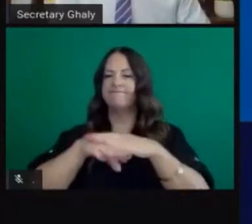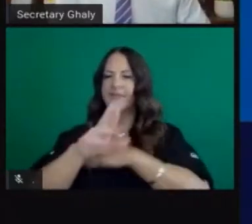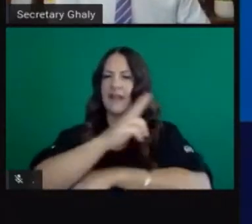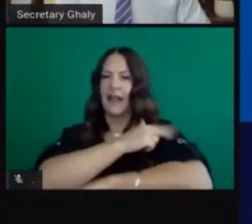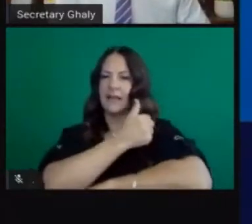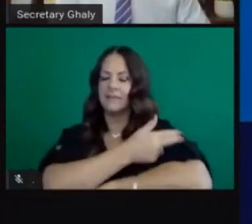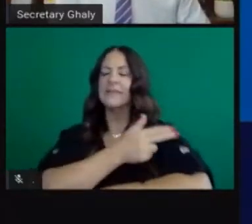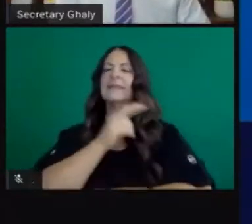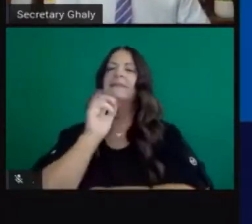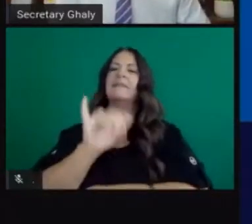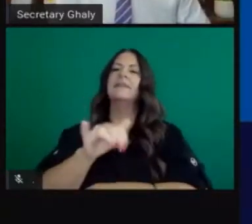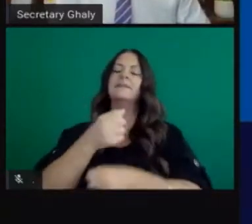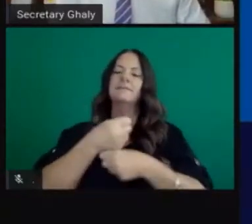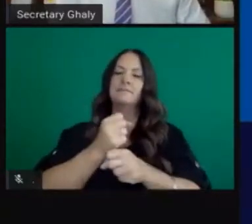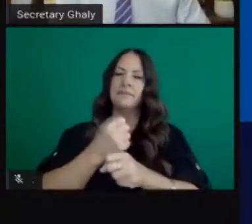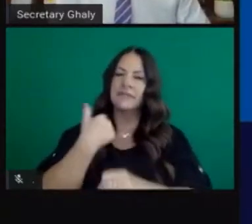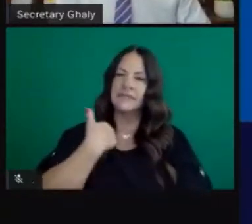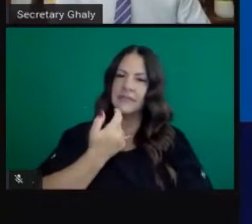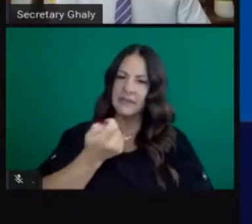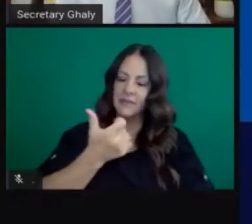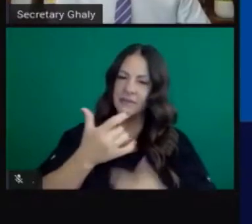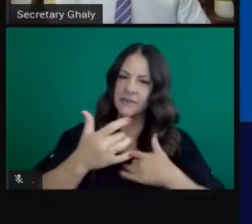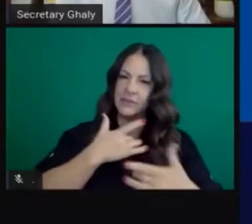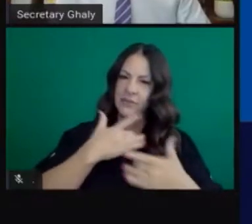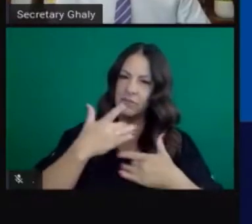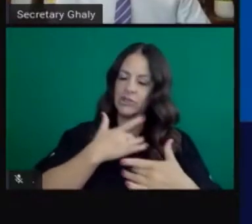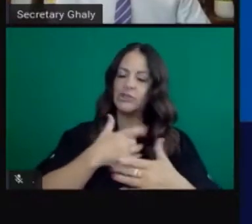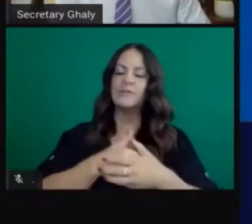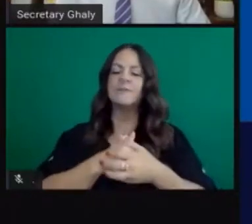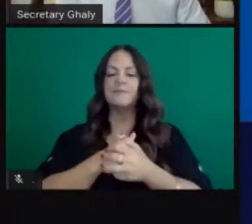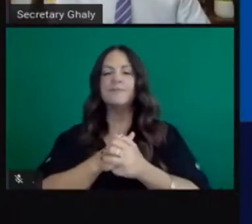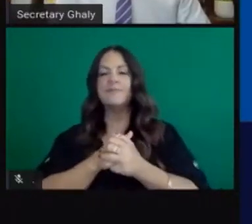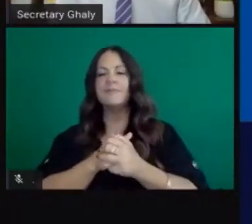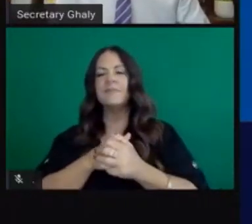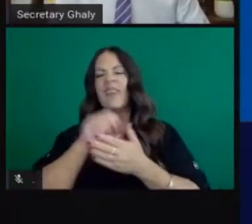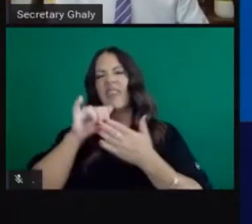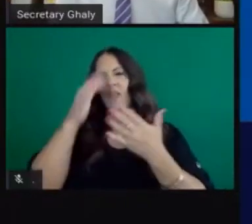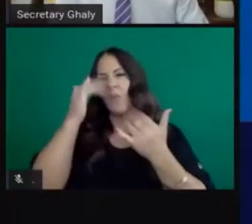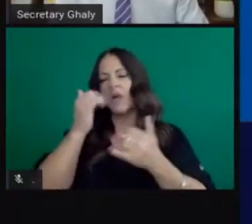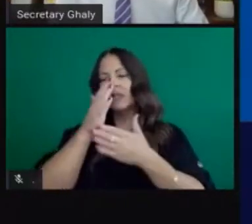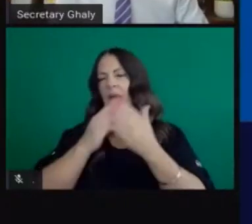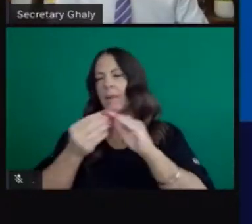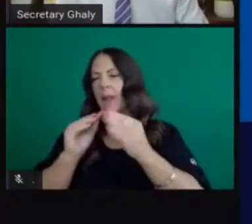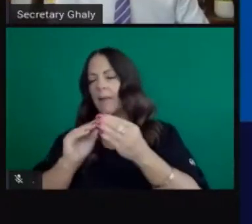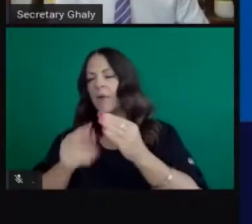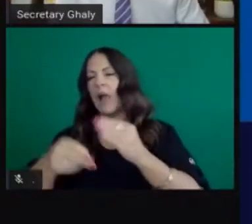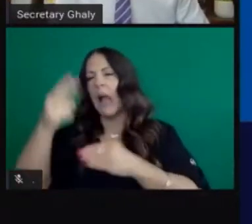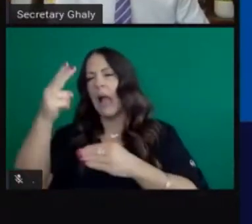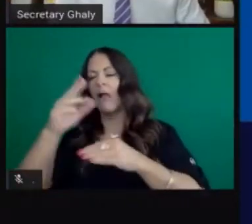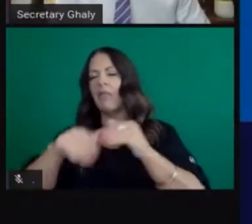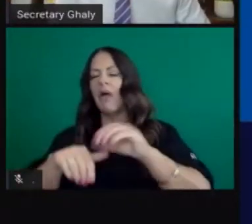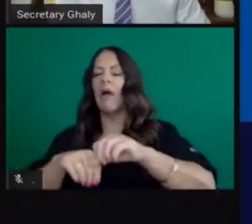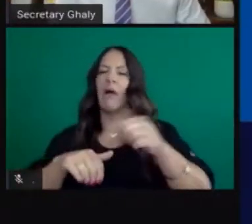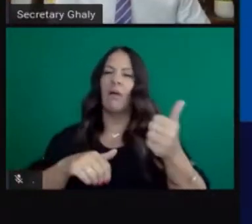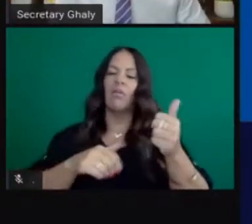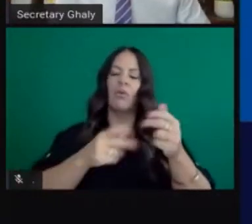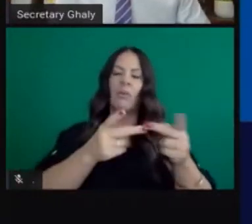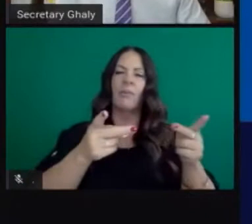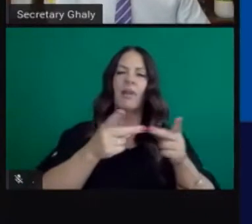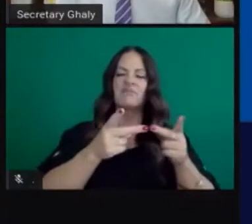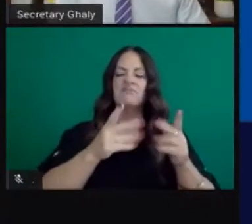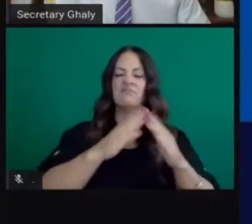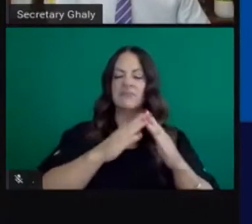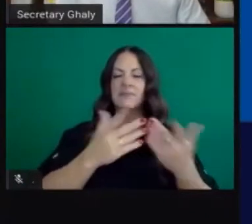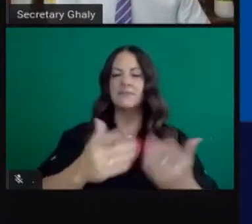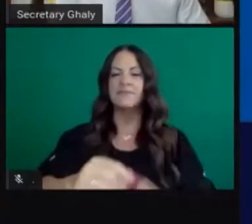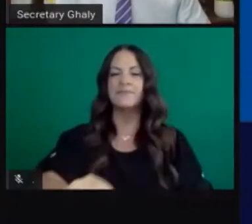concern with these slightly up numbers with cases. In terms of total tests, we see we've settled back